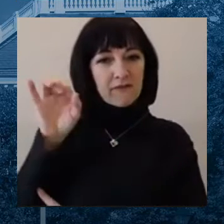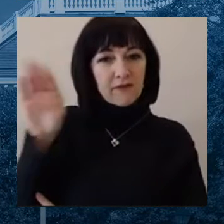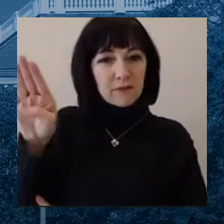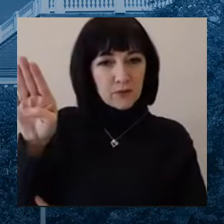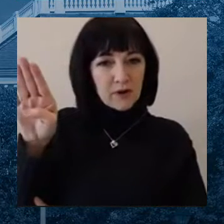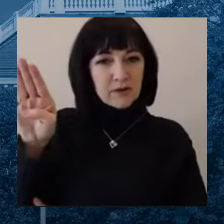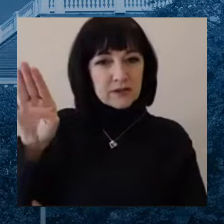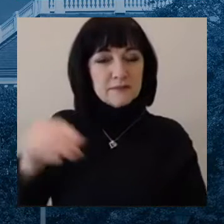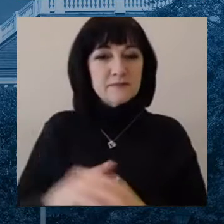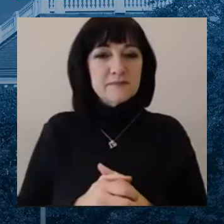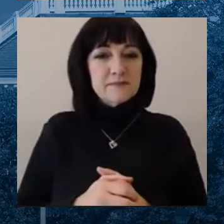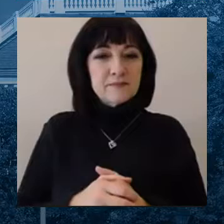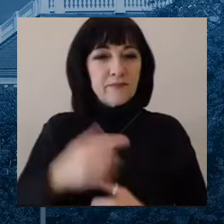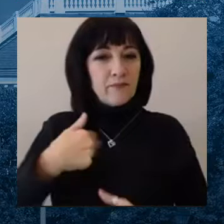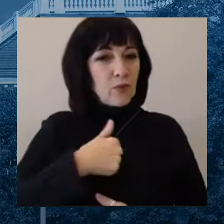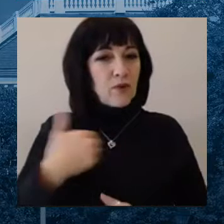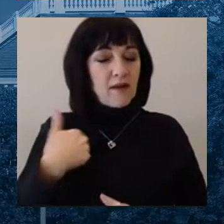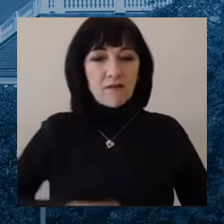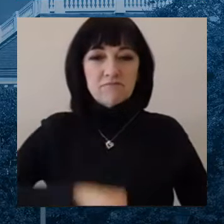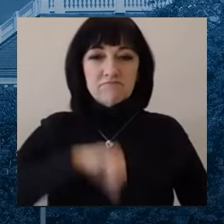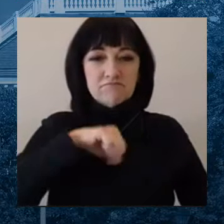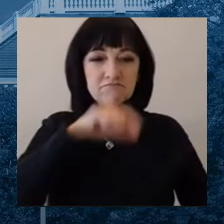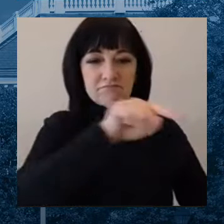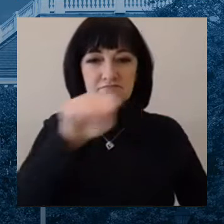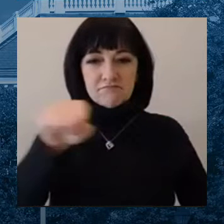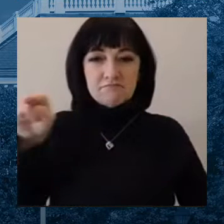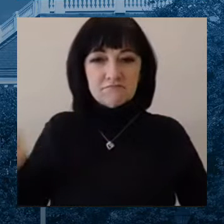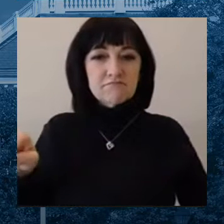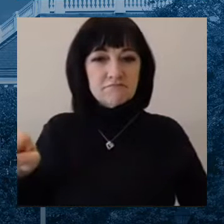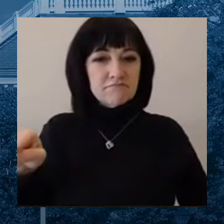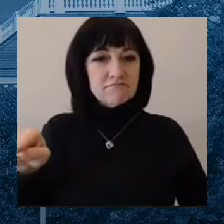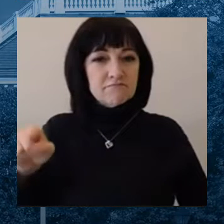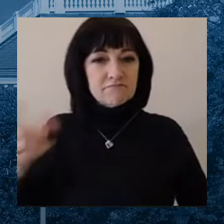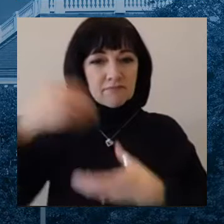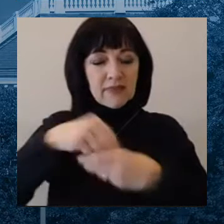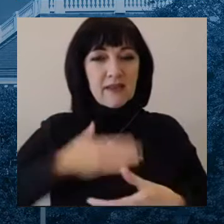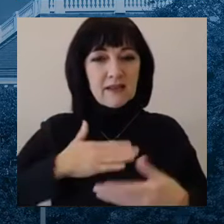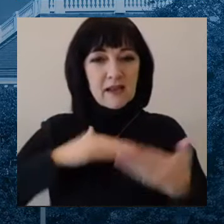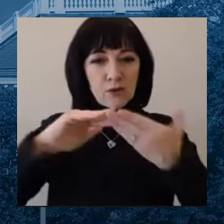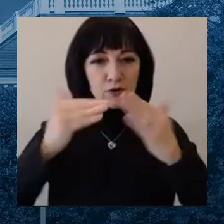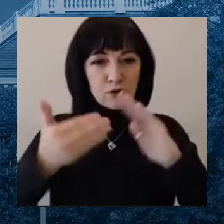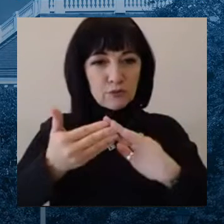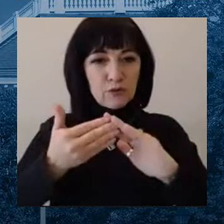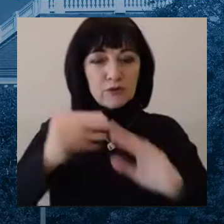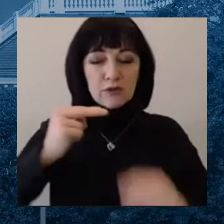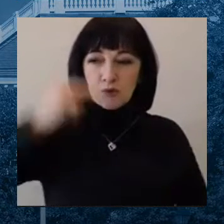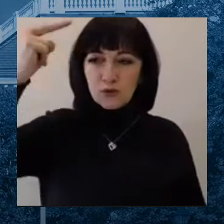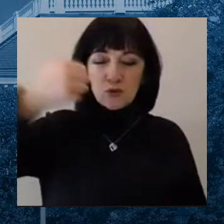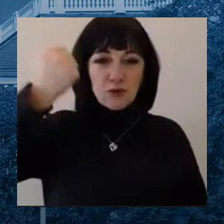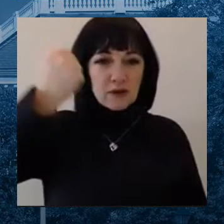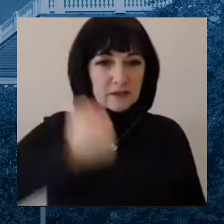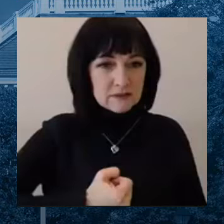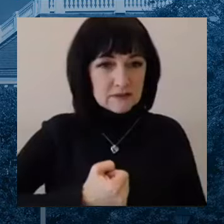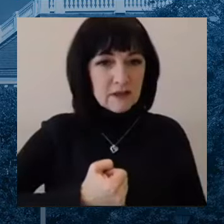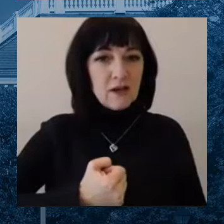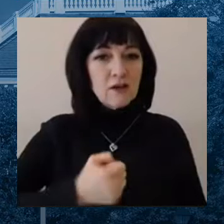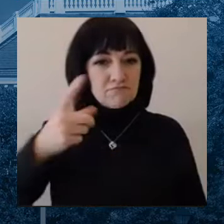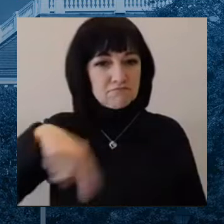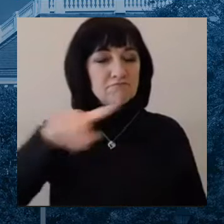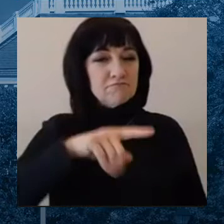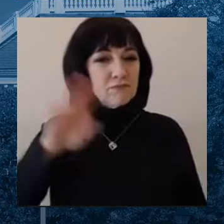have esteemed members of our community from up and down our state that you'll hear from in a